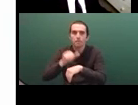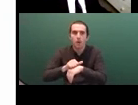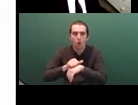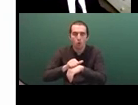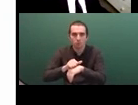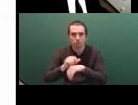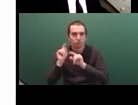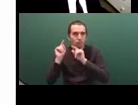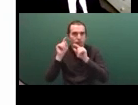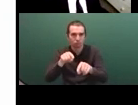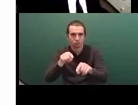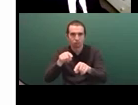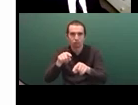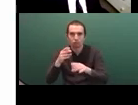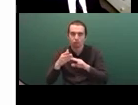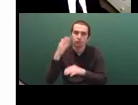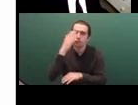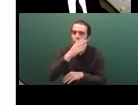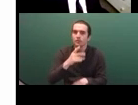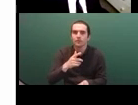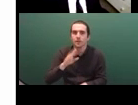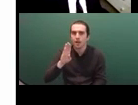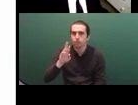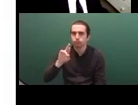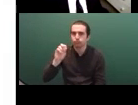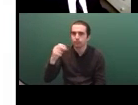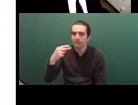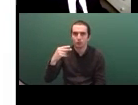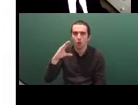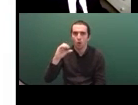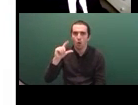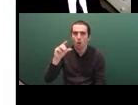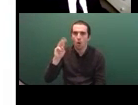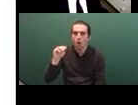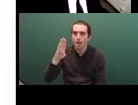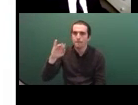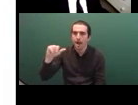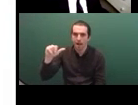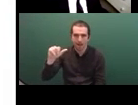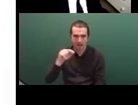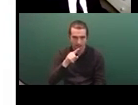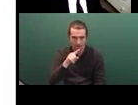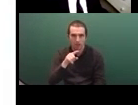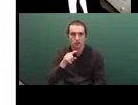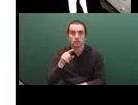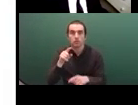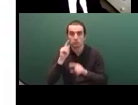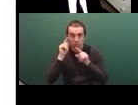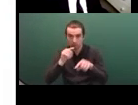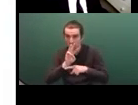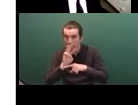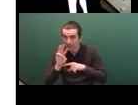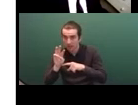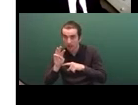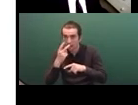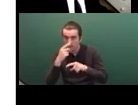primary school outside Bristol in South Gloucestershire. And it was a purpose-built inclusive school, and I want you